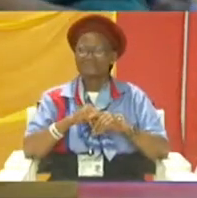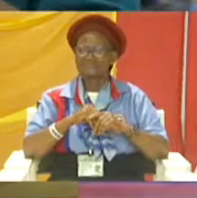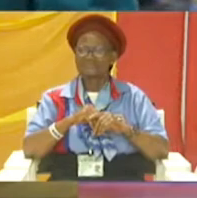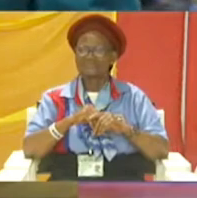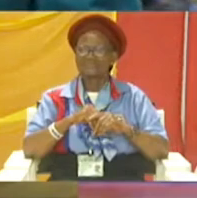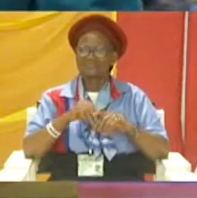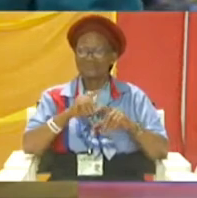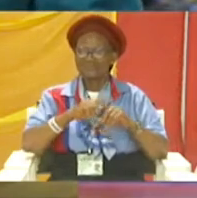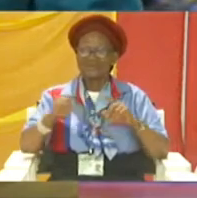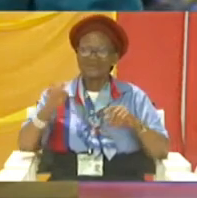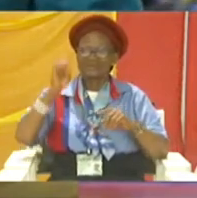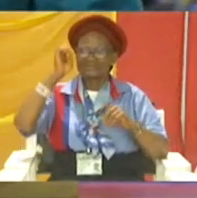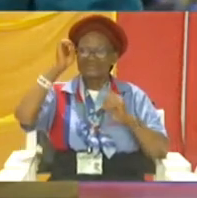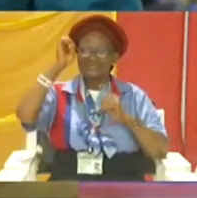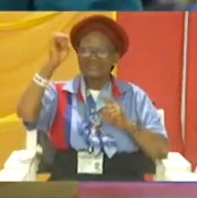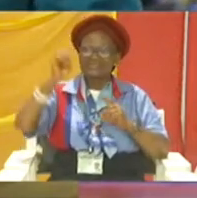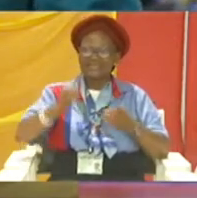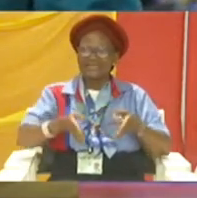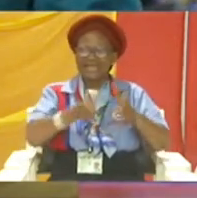But he adds,